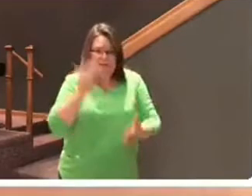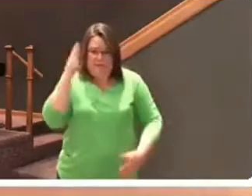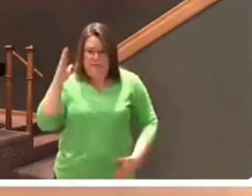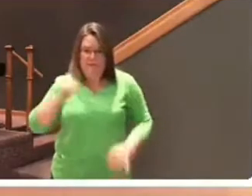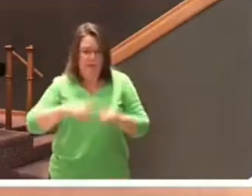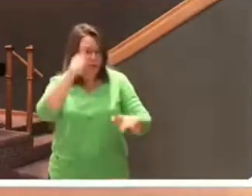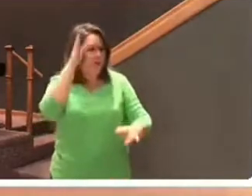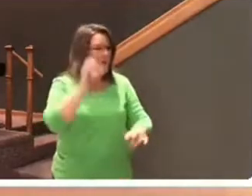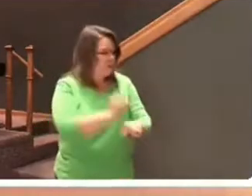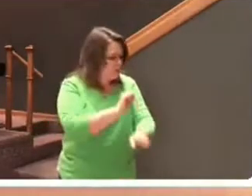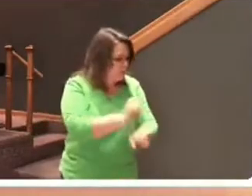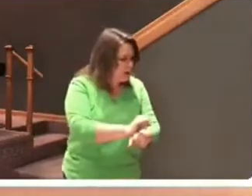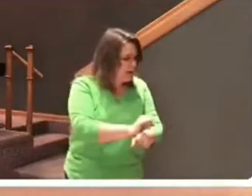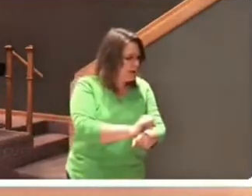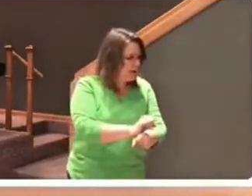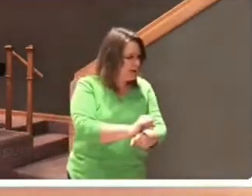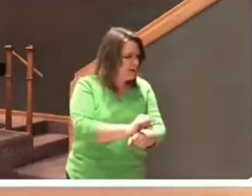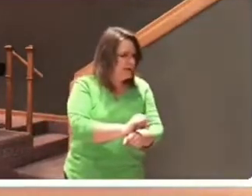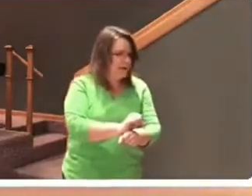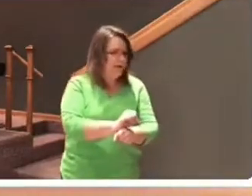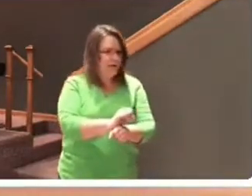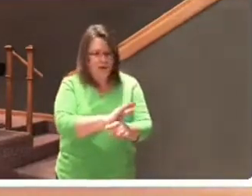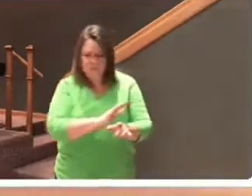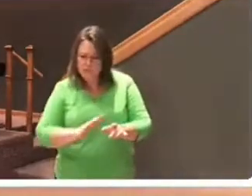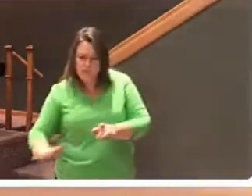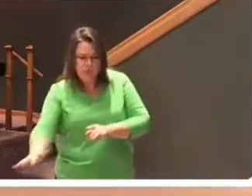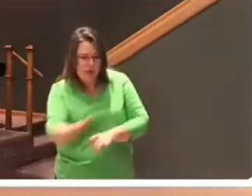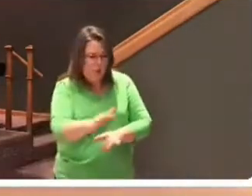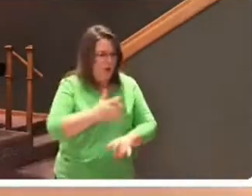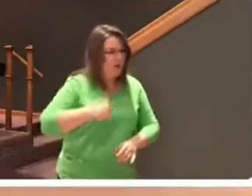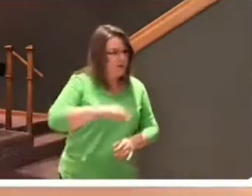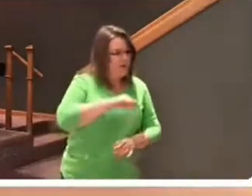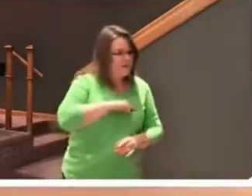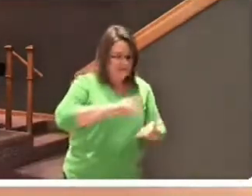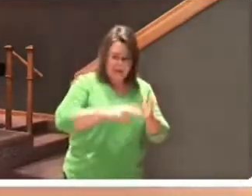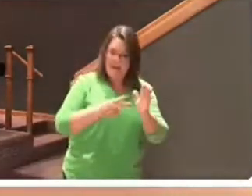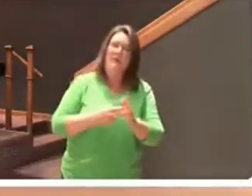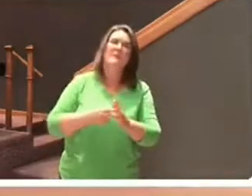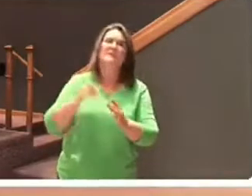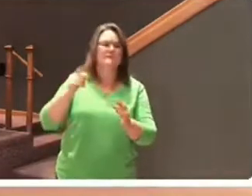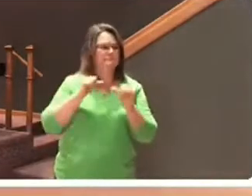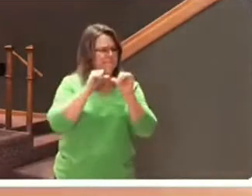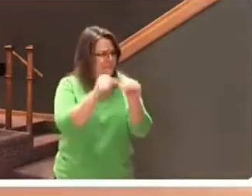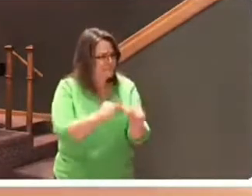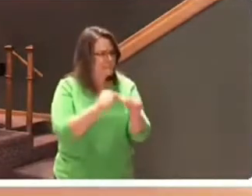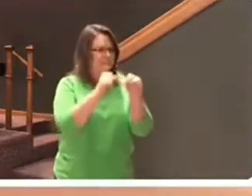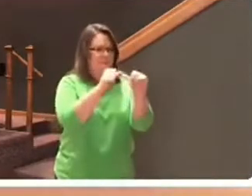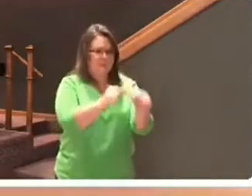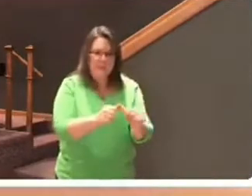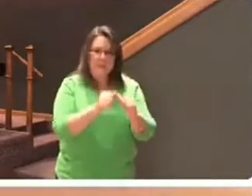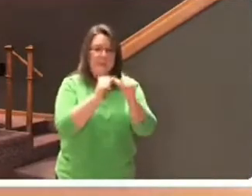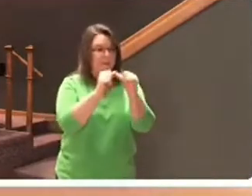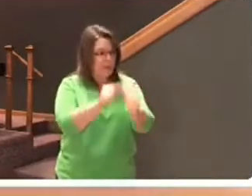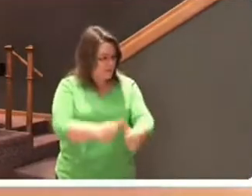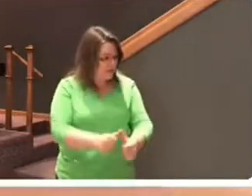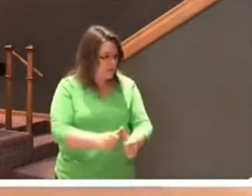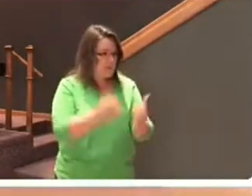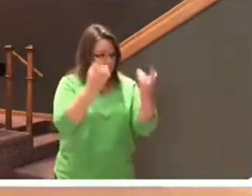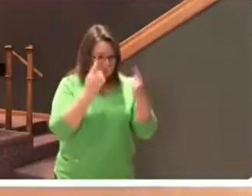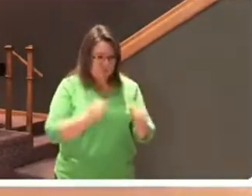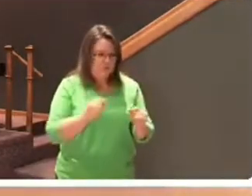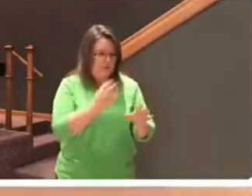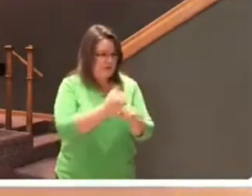is at work all around us. And it means that he is constantly, constantly